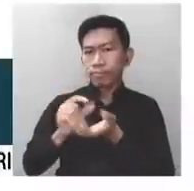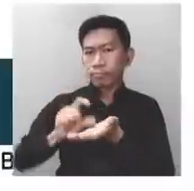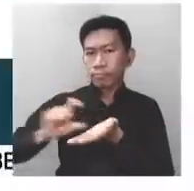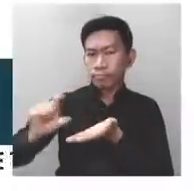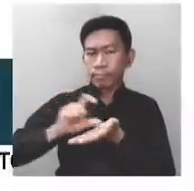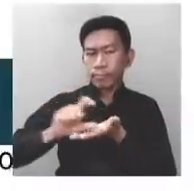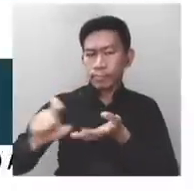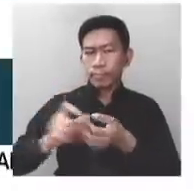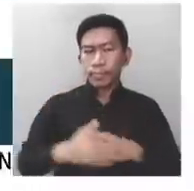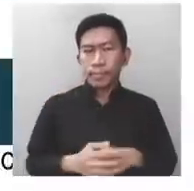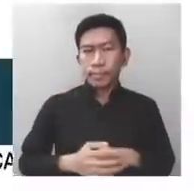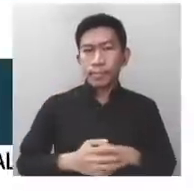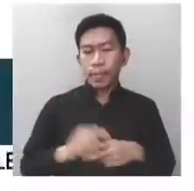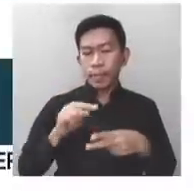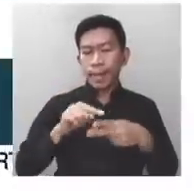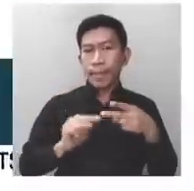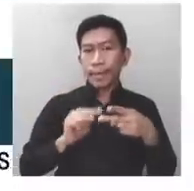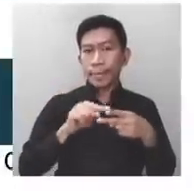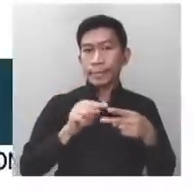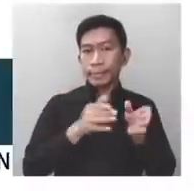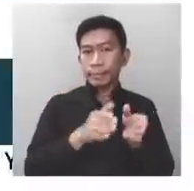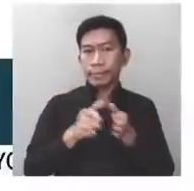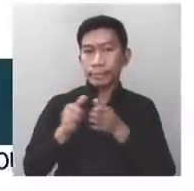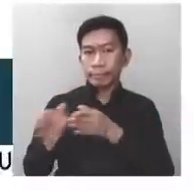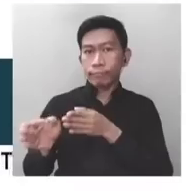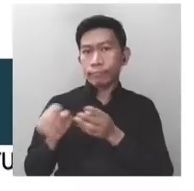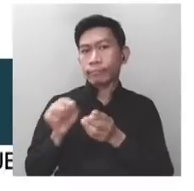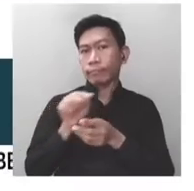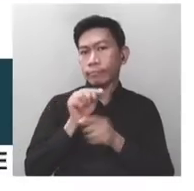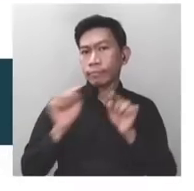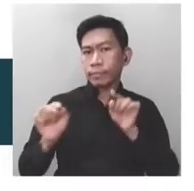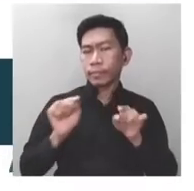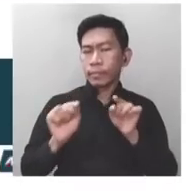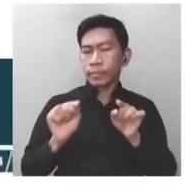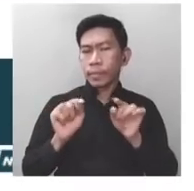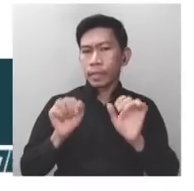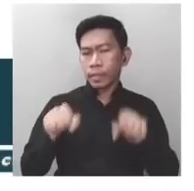to assure our farmers that